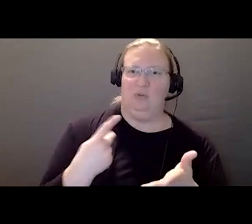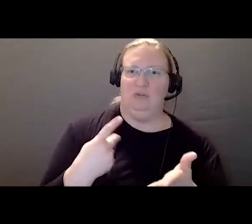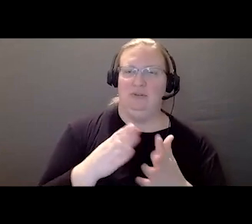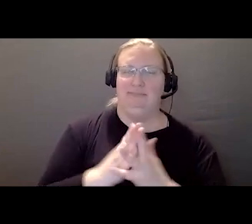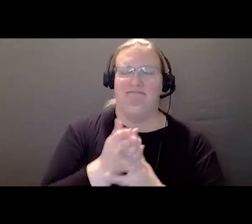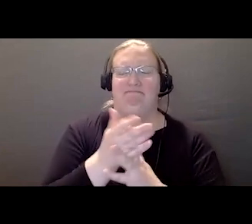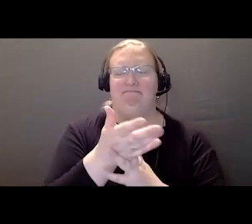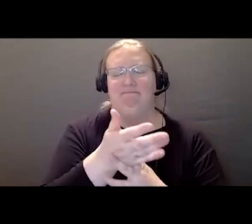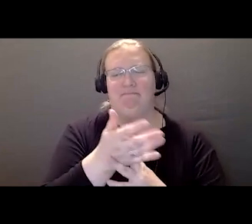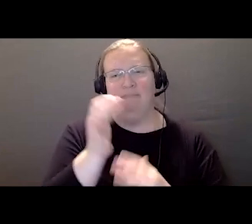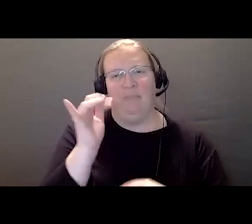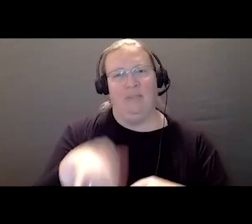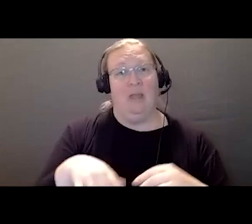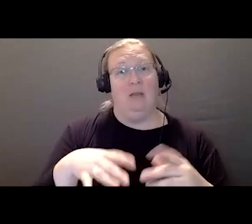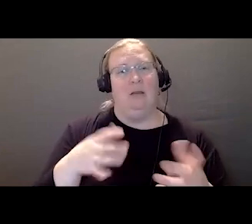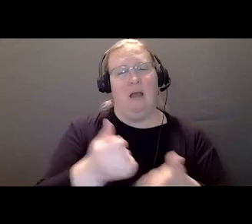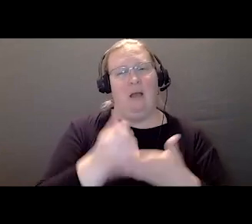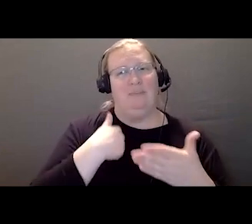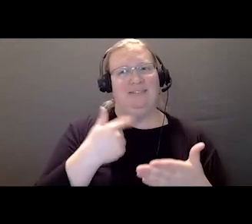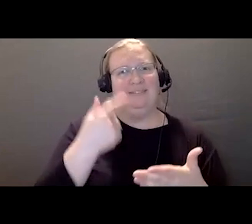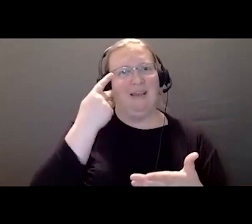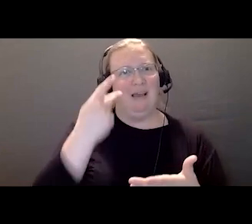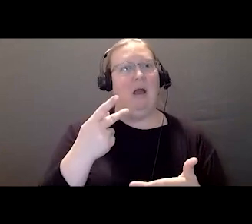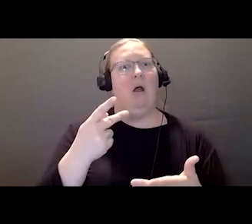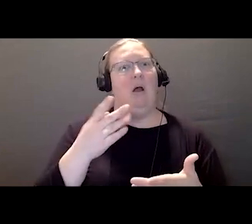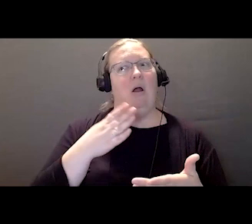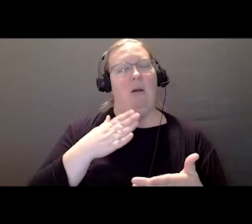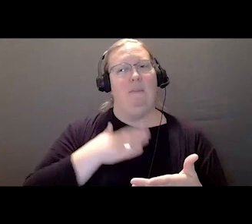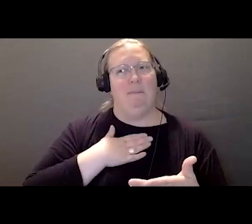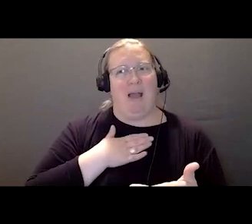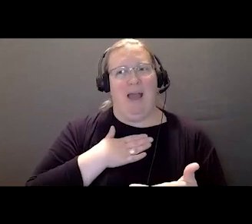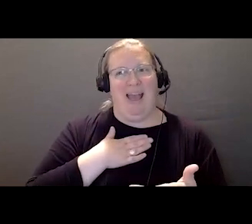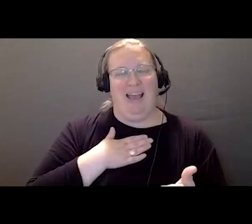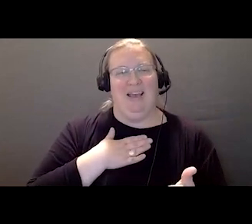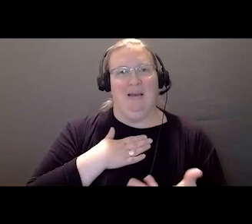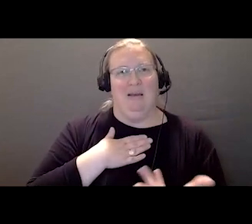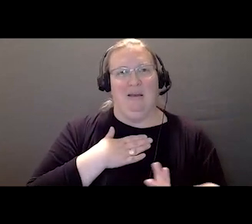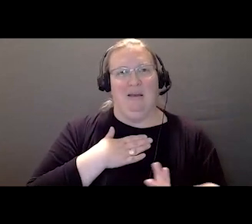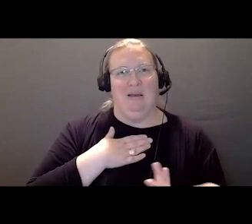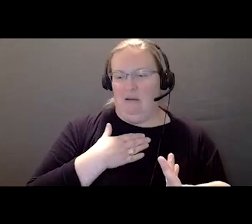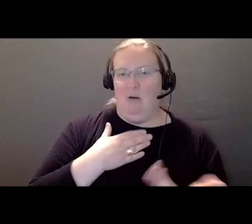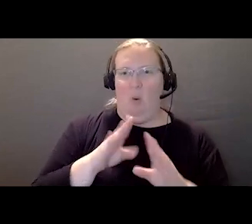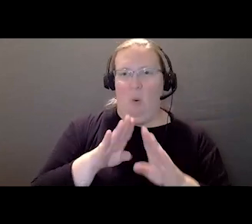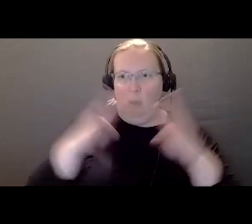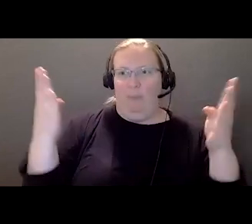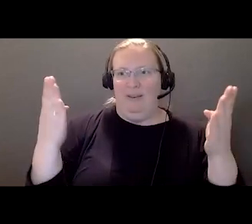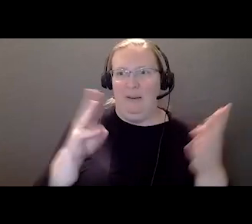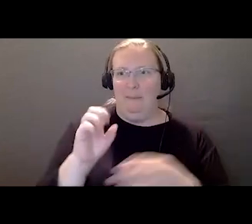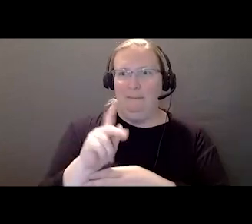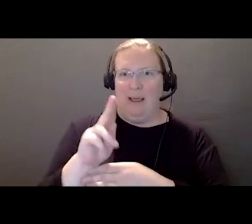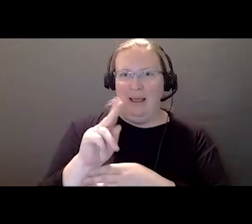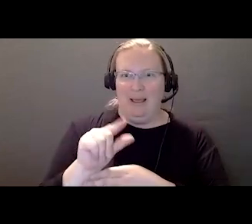my own successful cake and cupcake shop. I would love to be an apprentice at Charm City